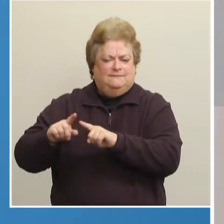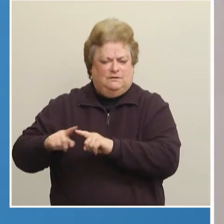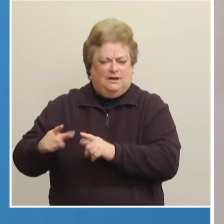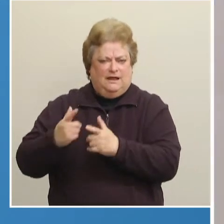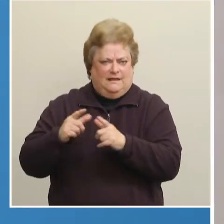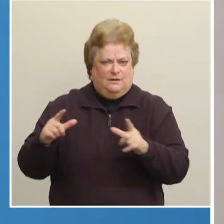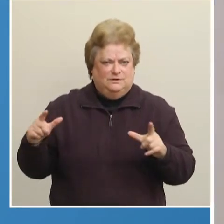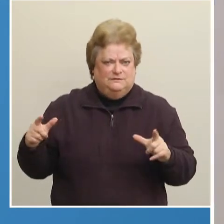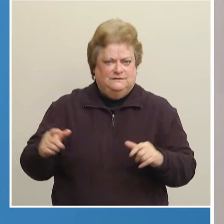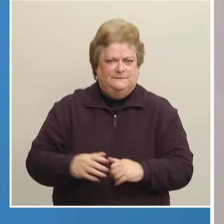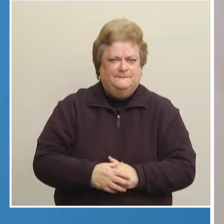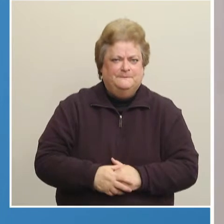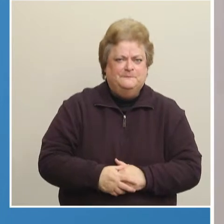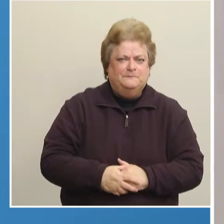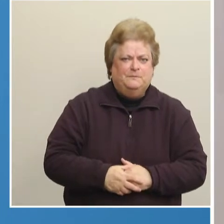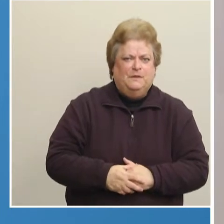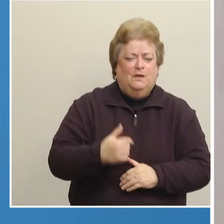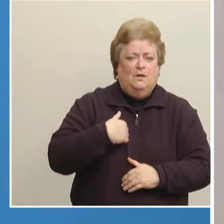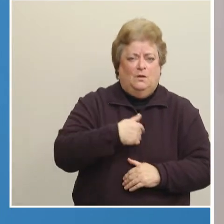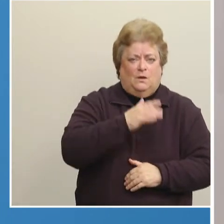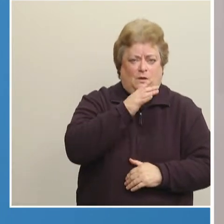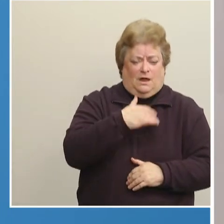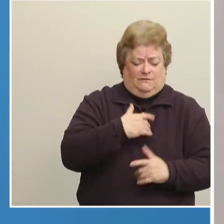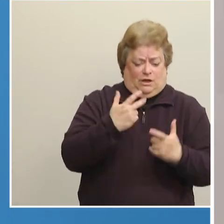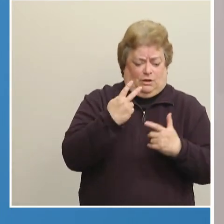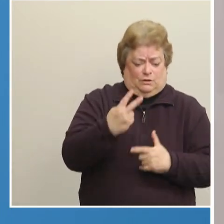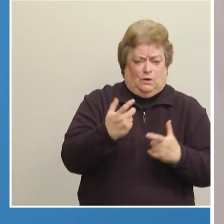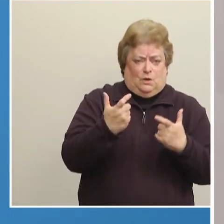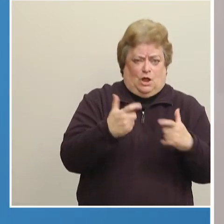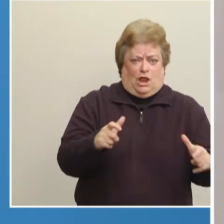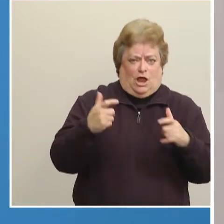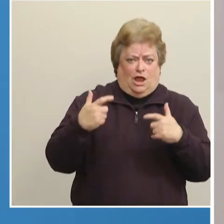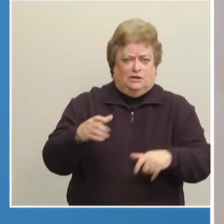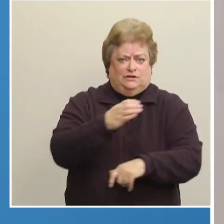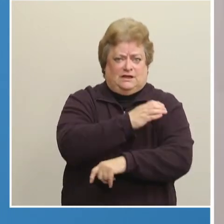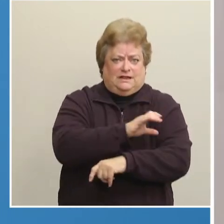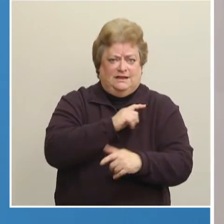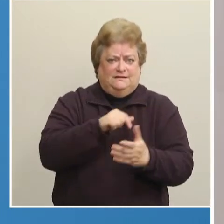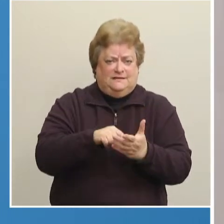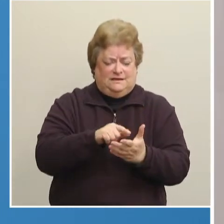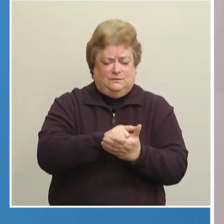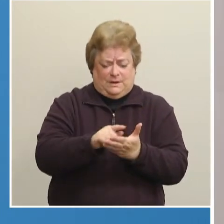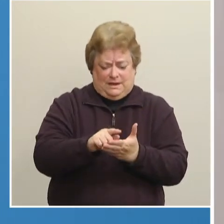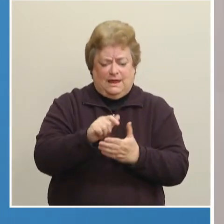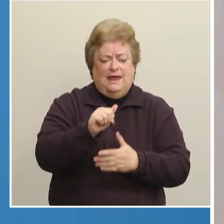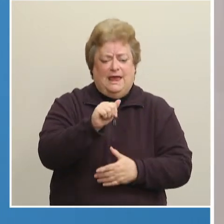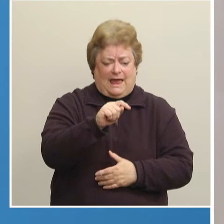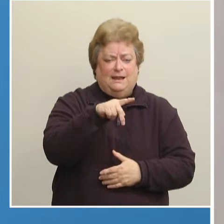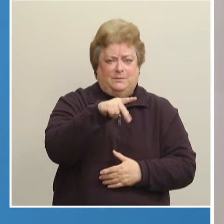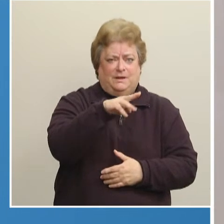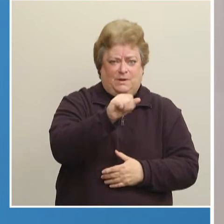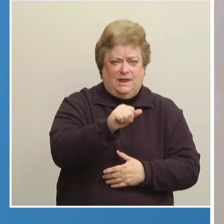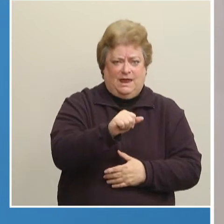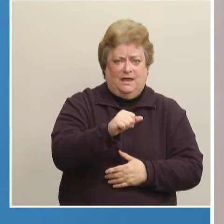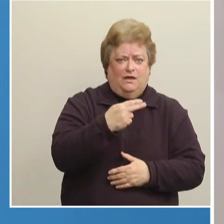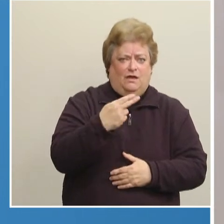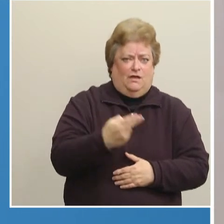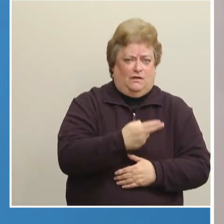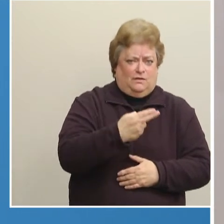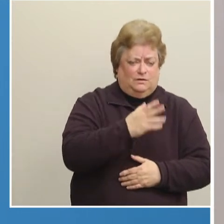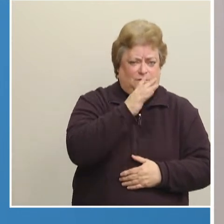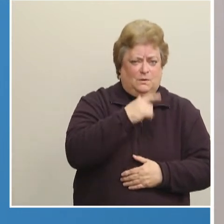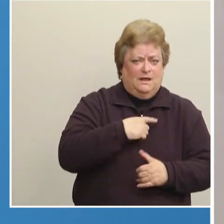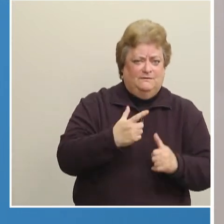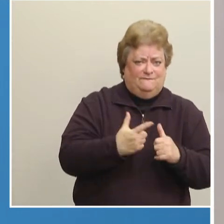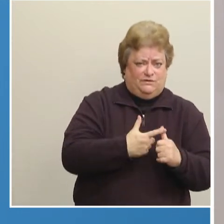languages. We are holding 2 large-scale clinics this week, both at the arena. On Thursday, we will have a first